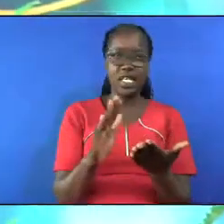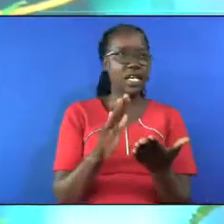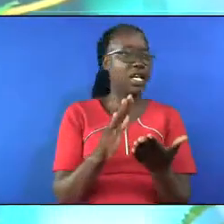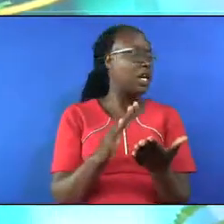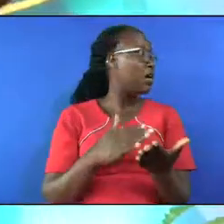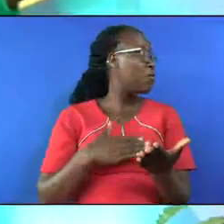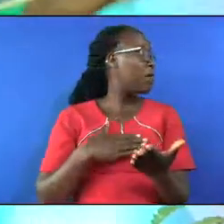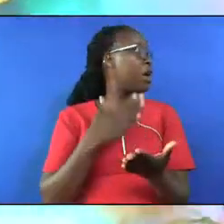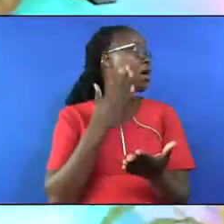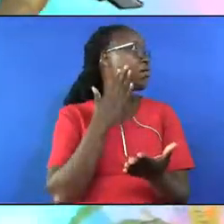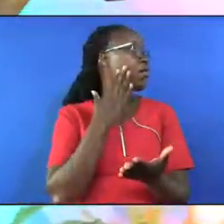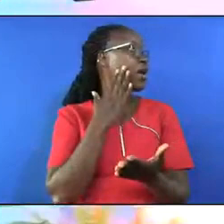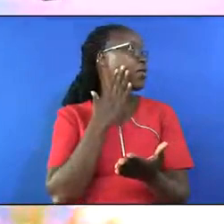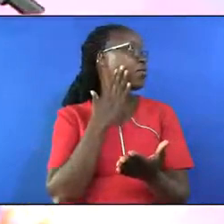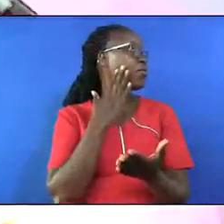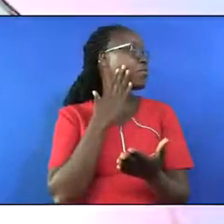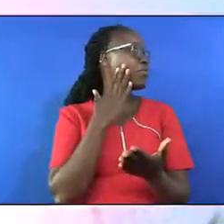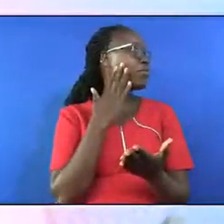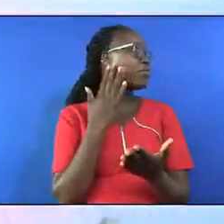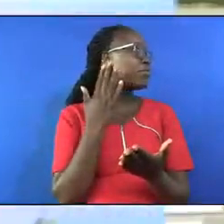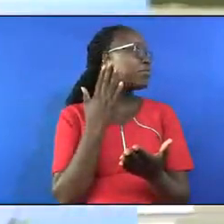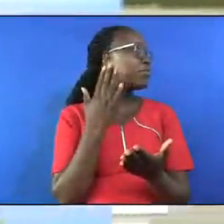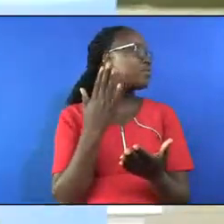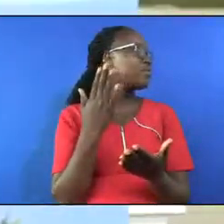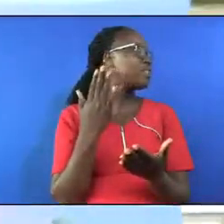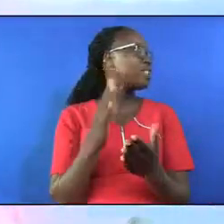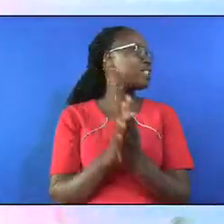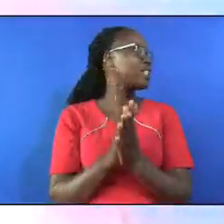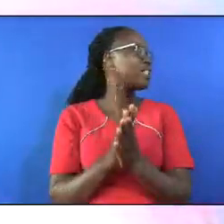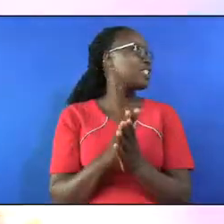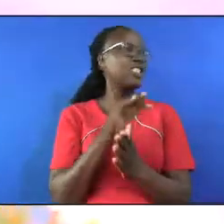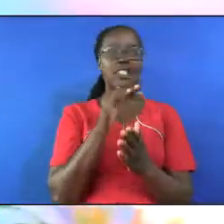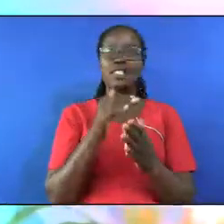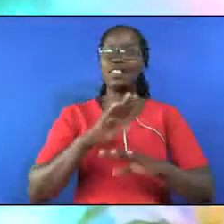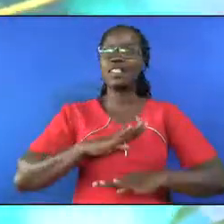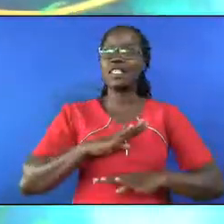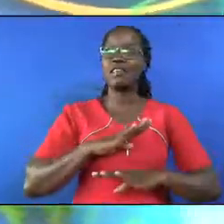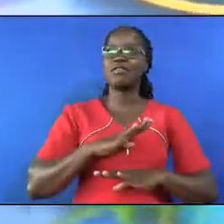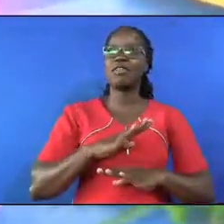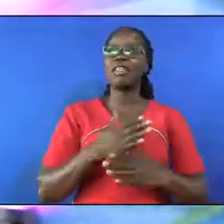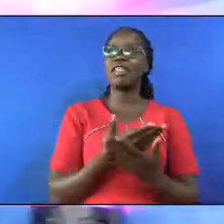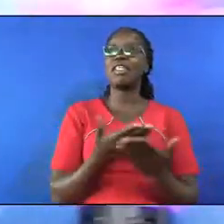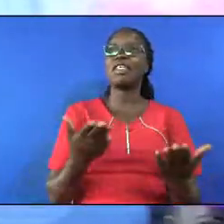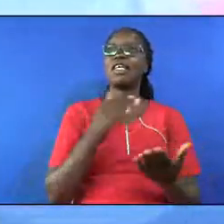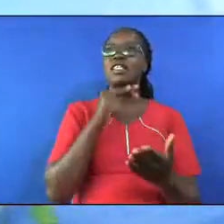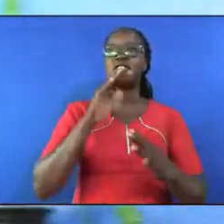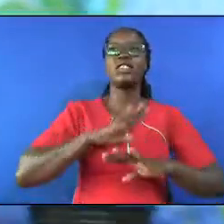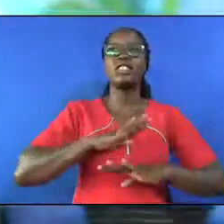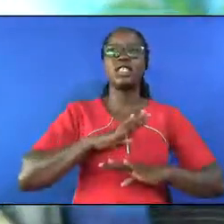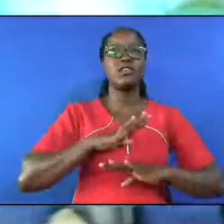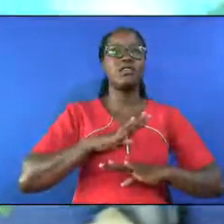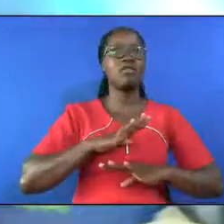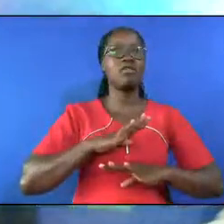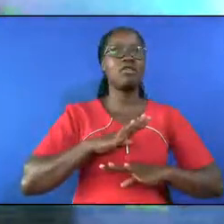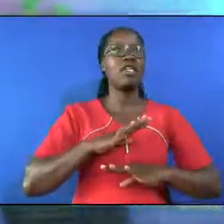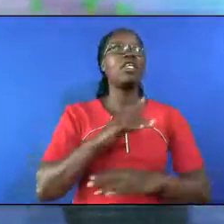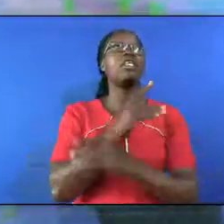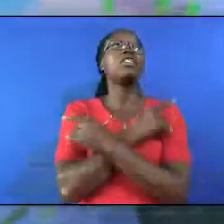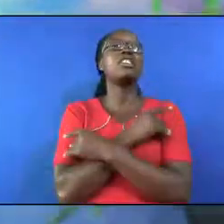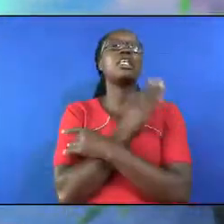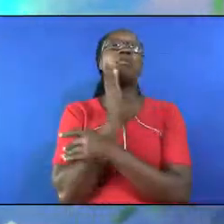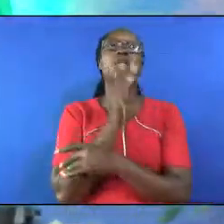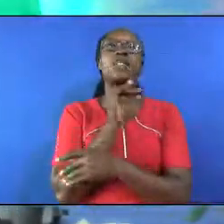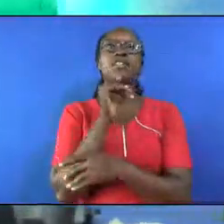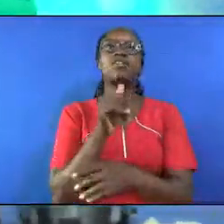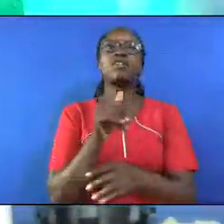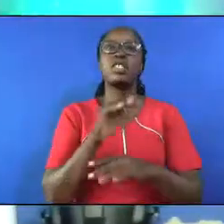my mom and dad, it is not enough for you to see Natalie preaching here at the pulpit. It is not enough, dear parents, it is